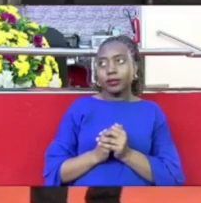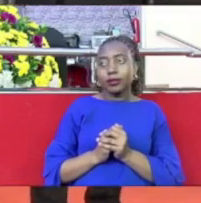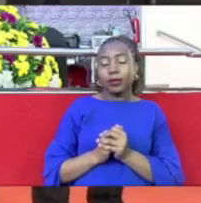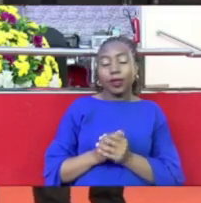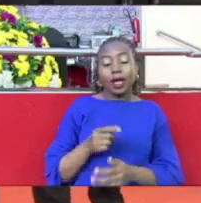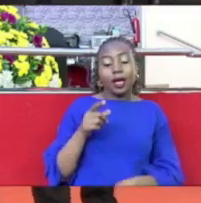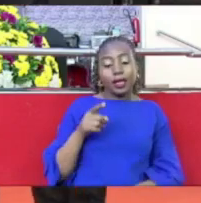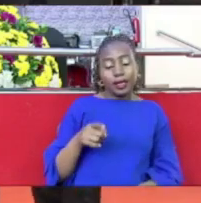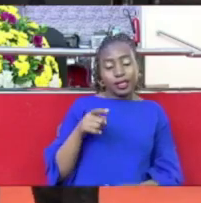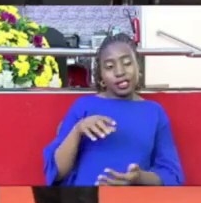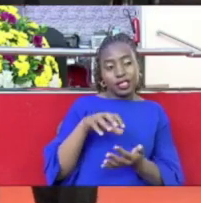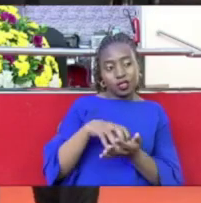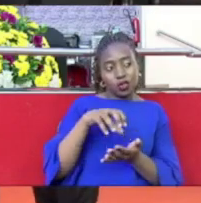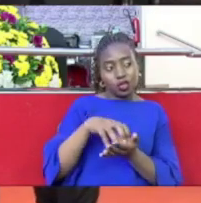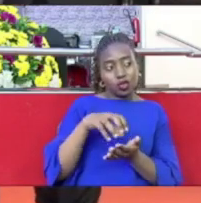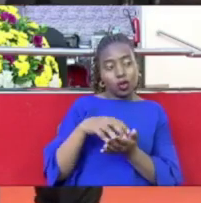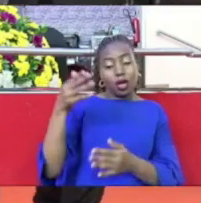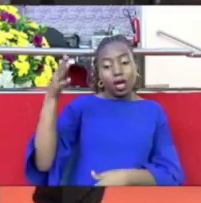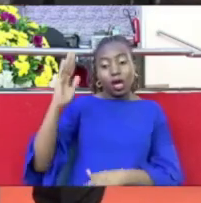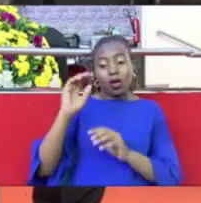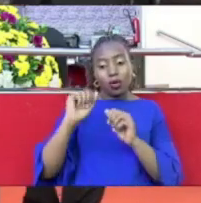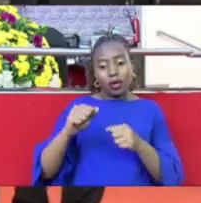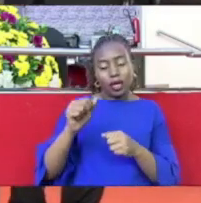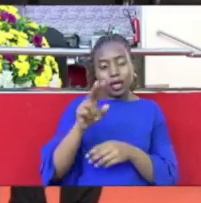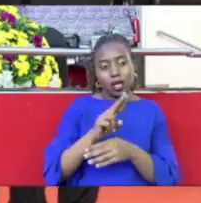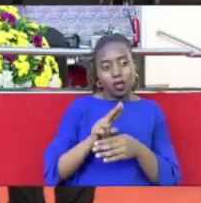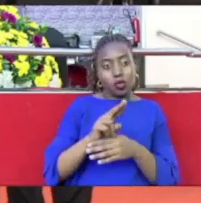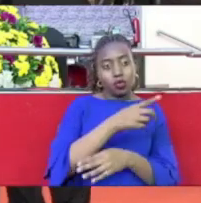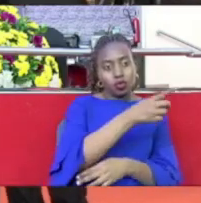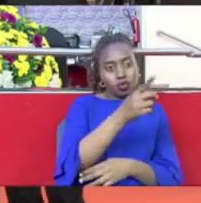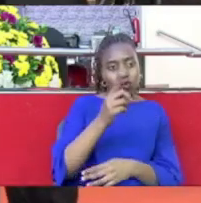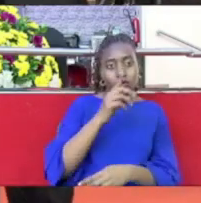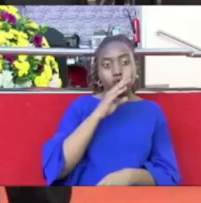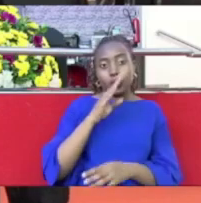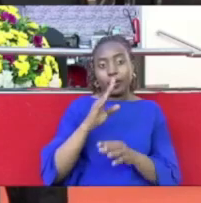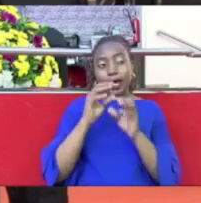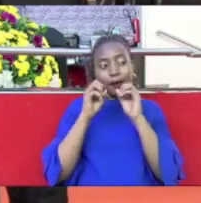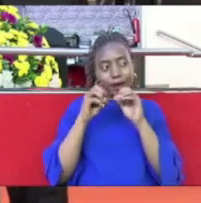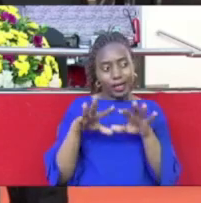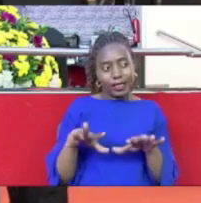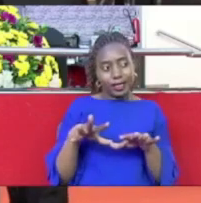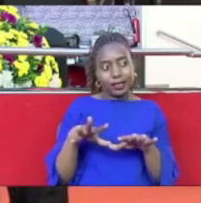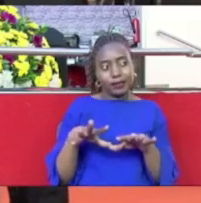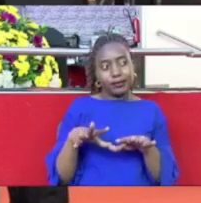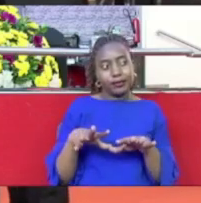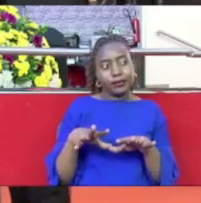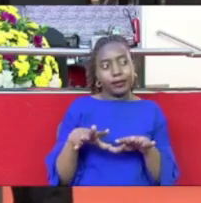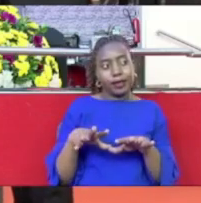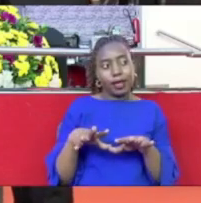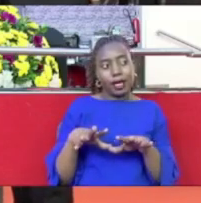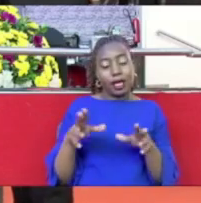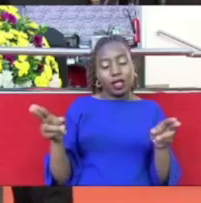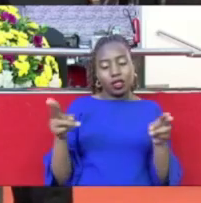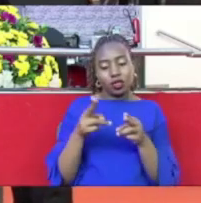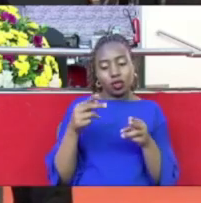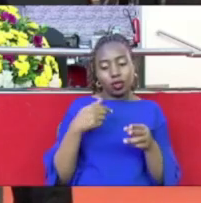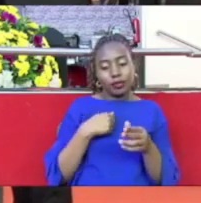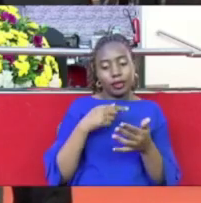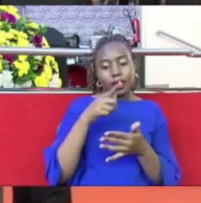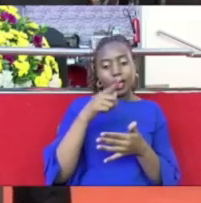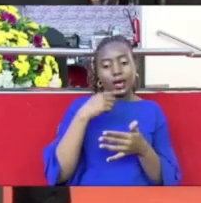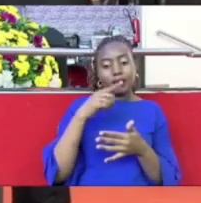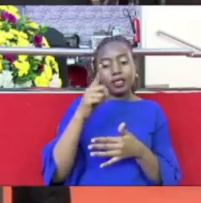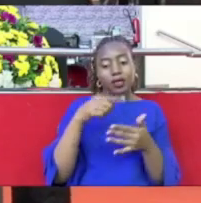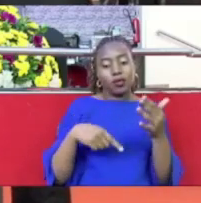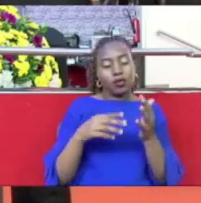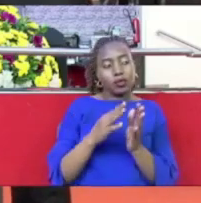situation. Katika hali hii. God can use you to be a blessing. Mungu anaweza akakutumia uwe baraka. So in short, what are we saying? Kwa muktasari tuwasema. We